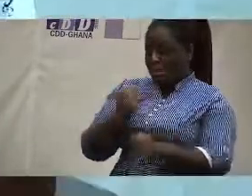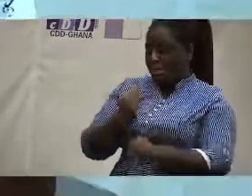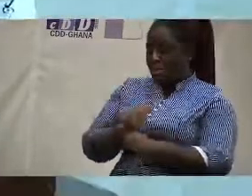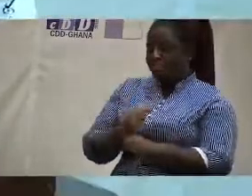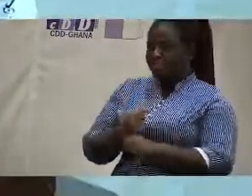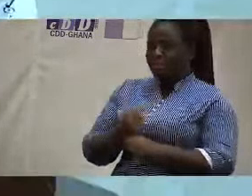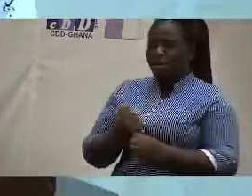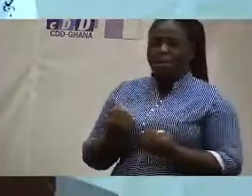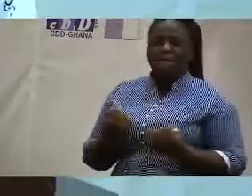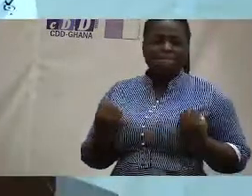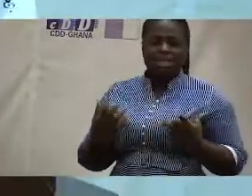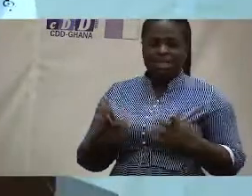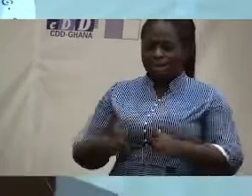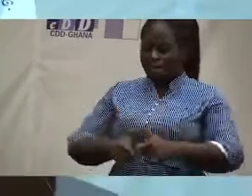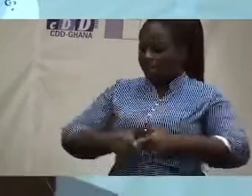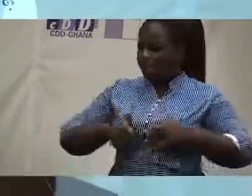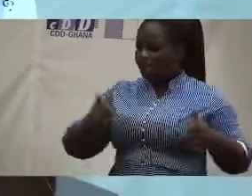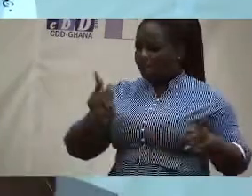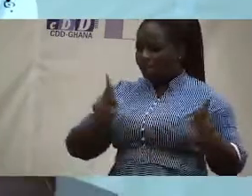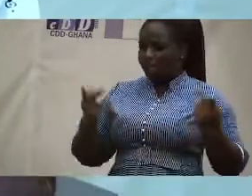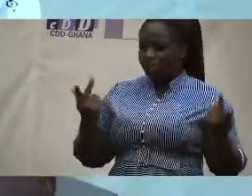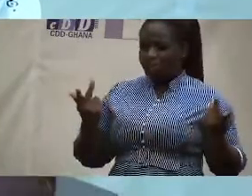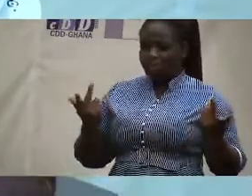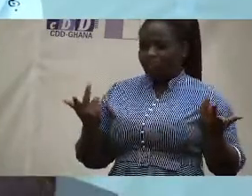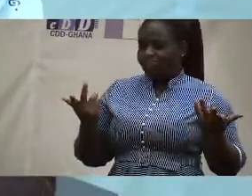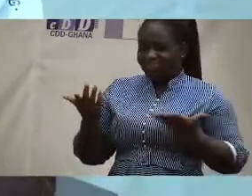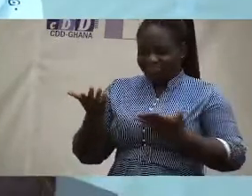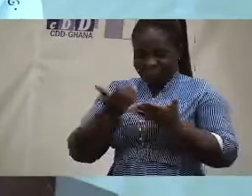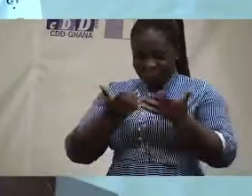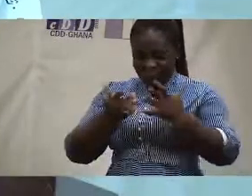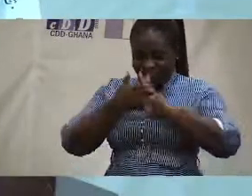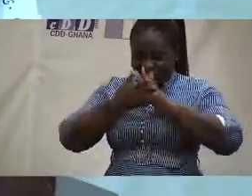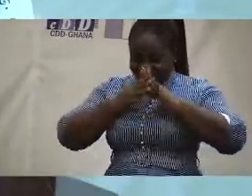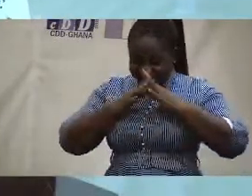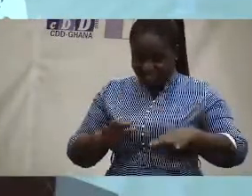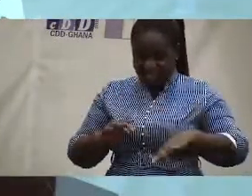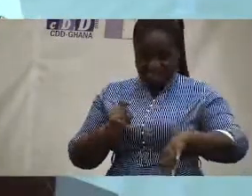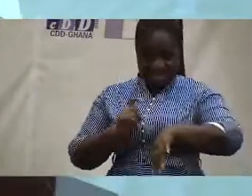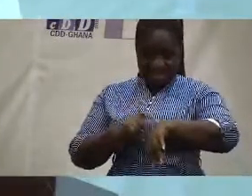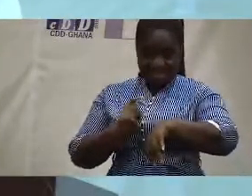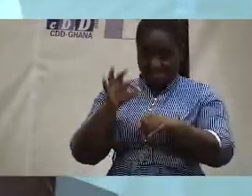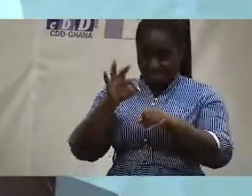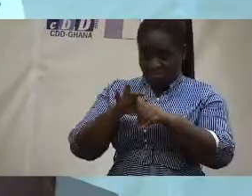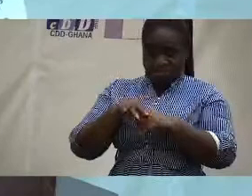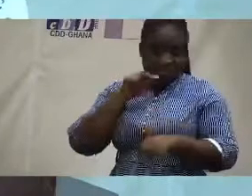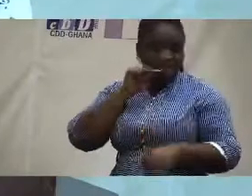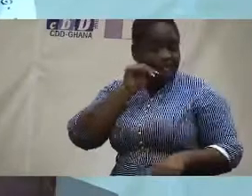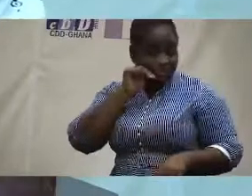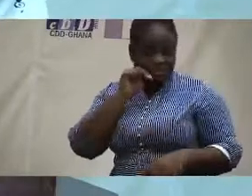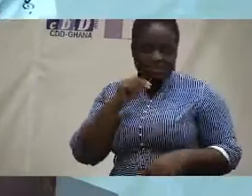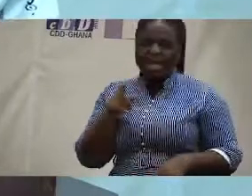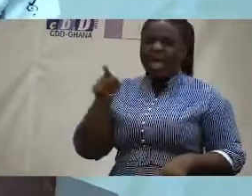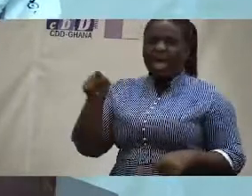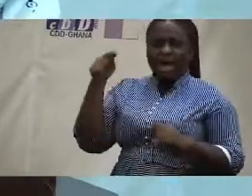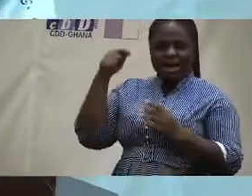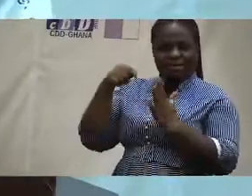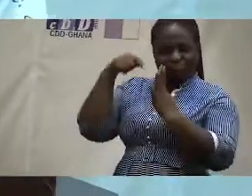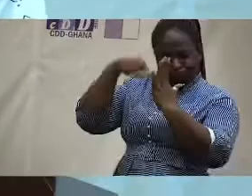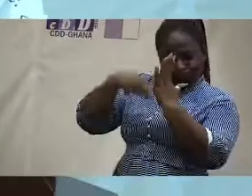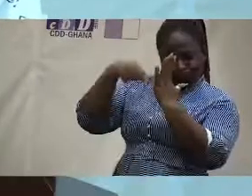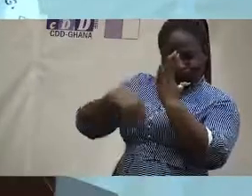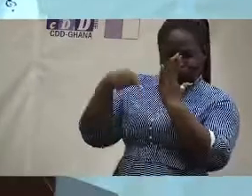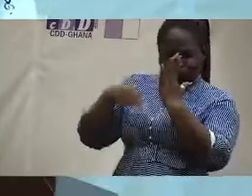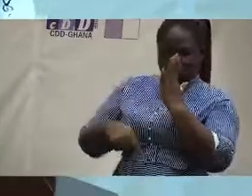of prominent citizens charged with maintaining peace during Nigeria's election period. Her insights have